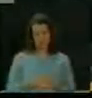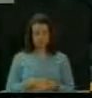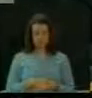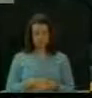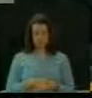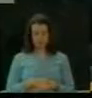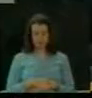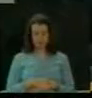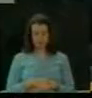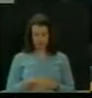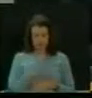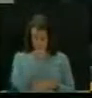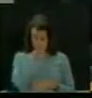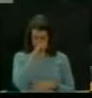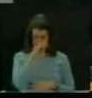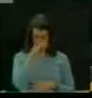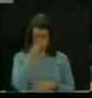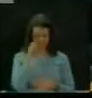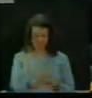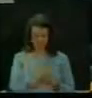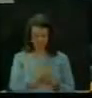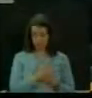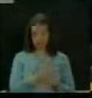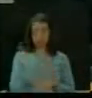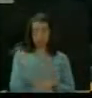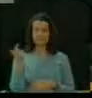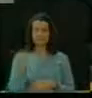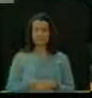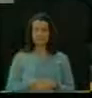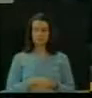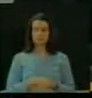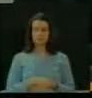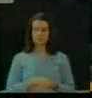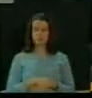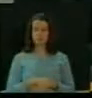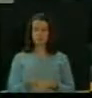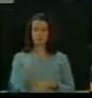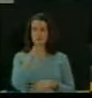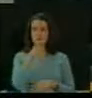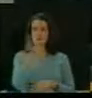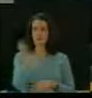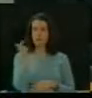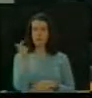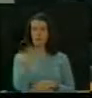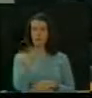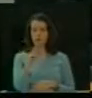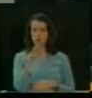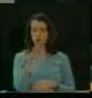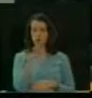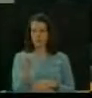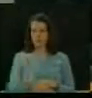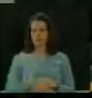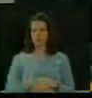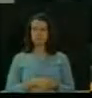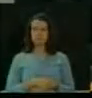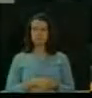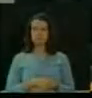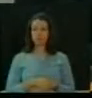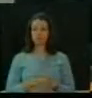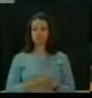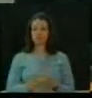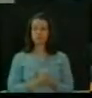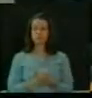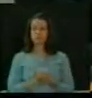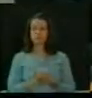10-0. Motion to approve. Second by Commissioner who? Green.